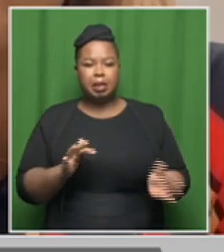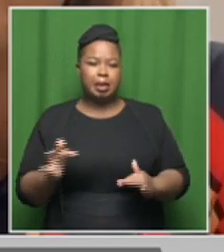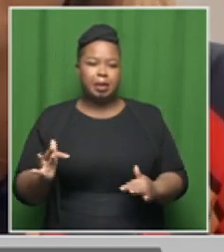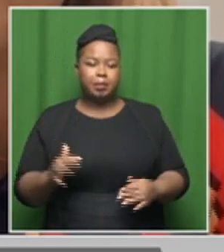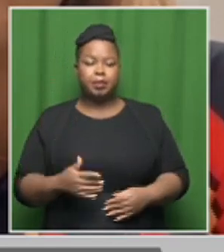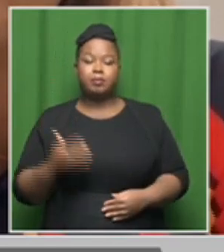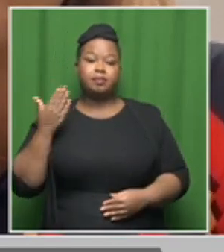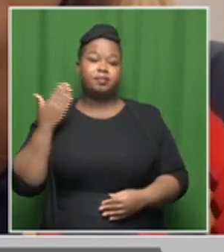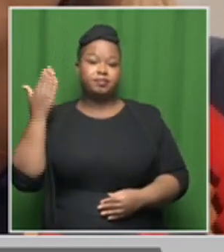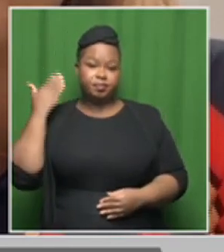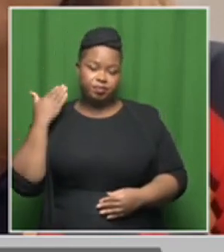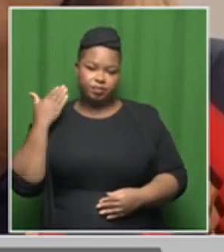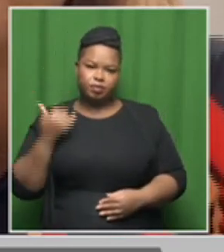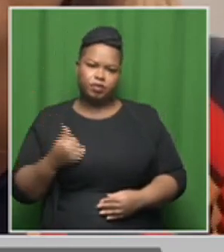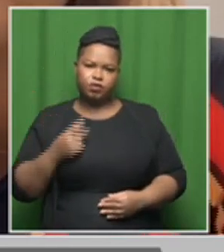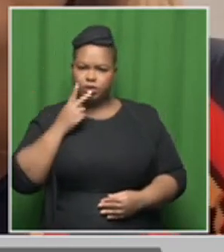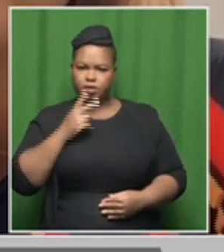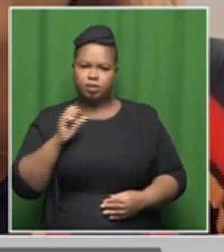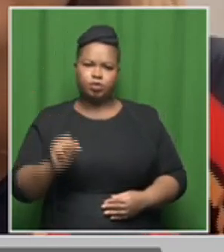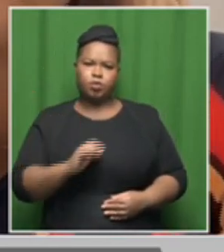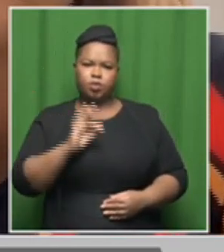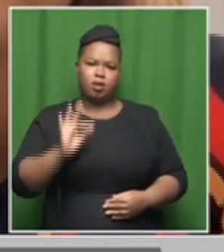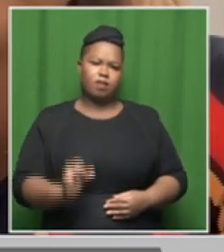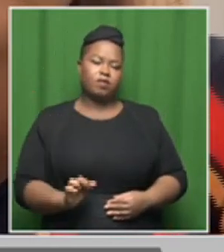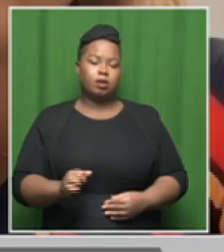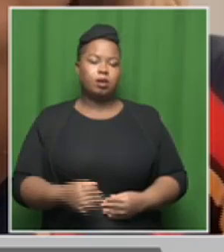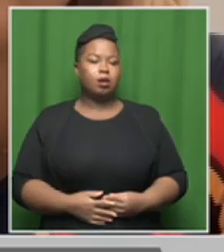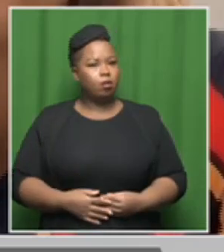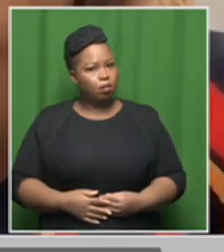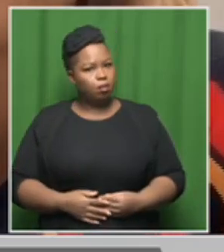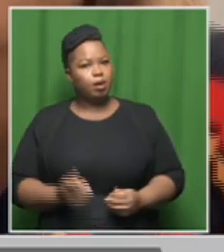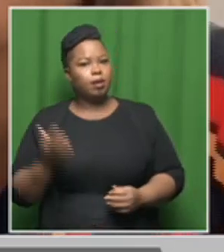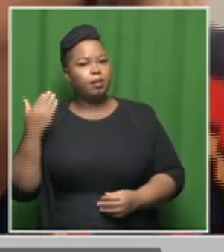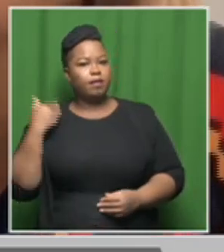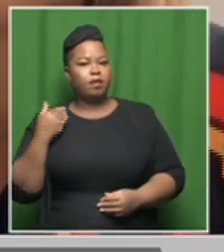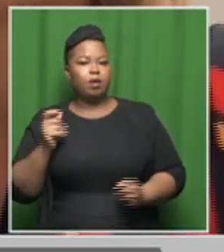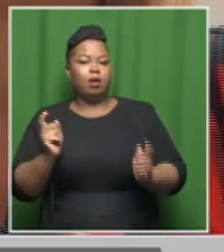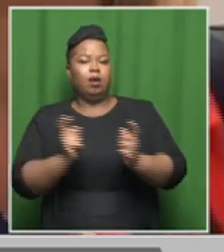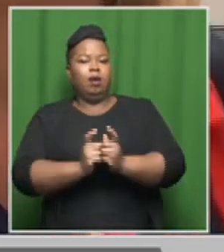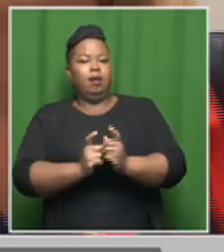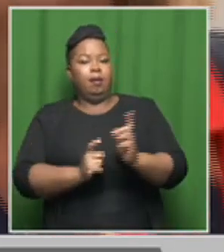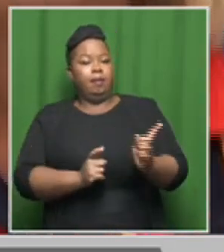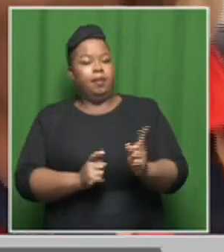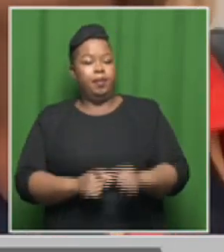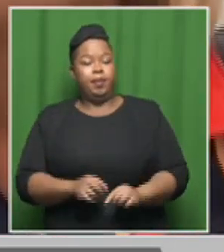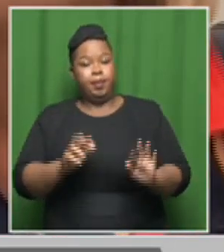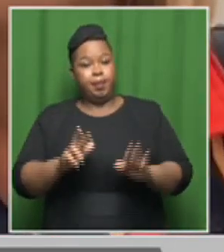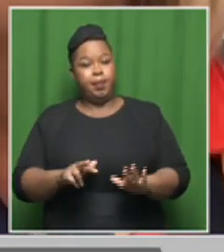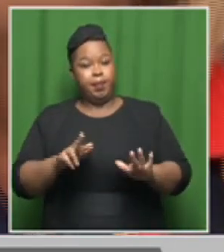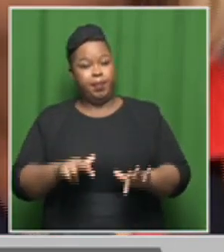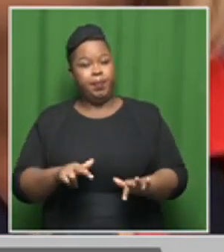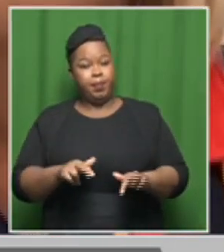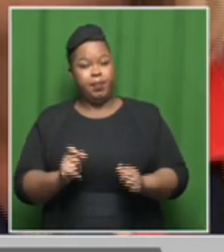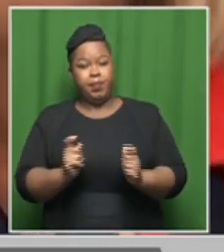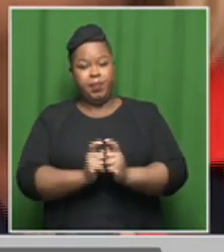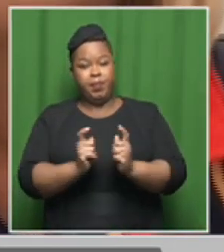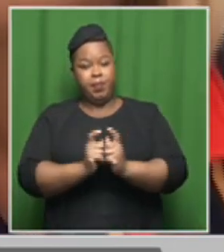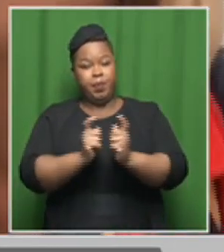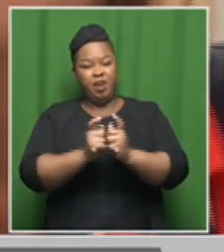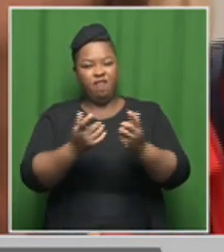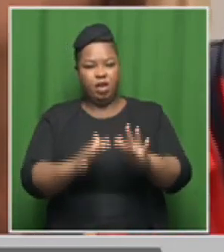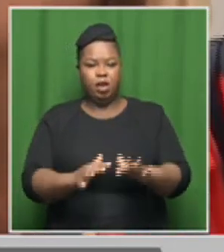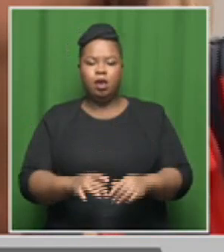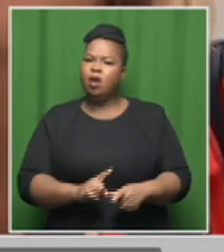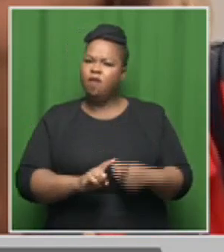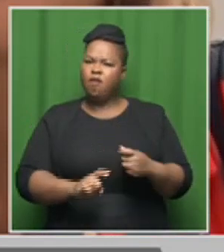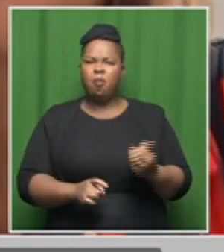happened in the past. And you look at South Africa Proteas going up against the Sunshine Girls, 18 encounters in total. And of those